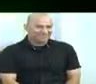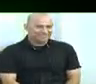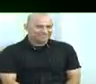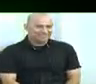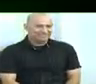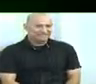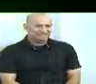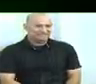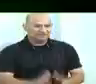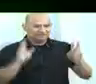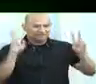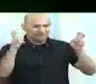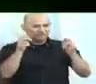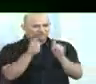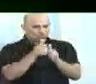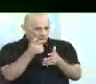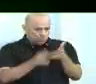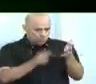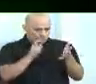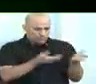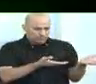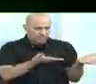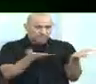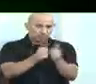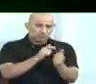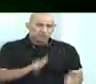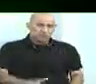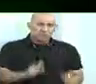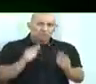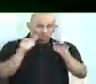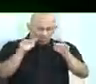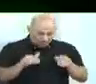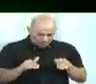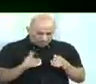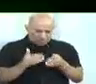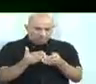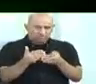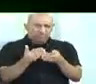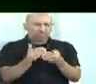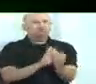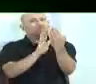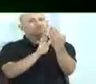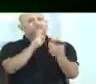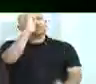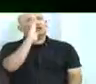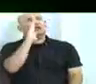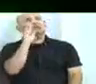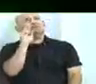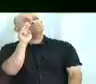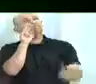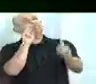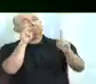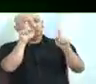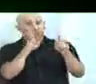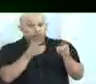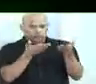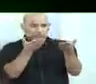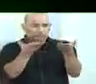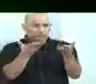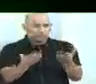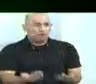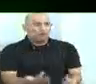With what shall I come before the Lord and bow myself before God on high? Shall I come before God with